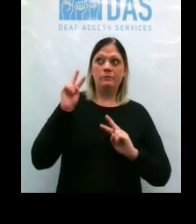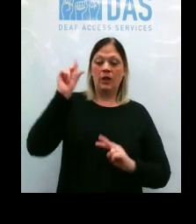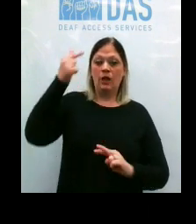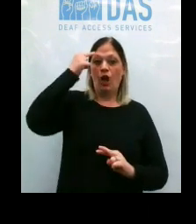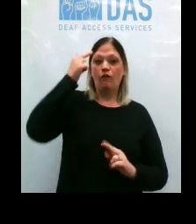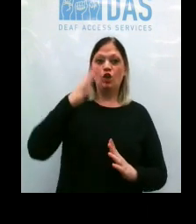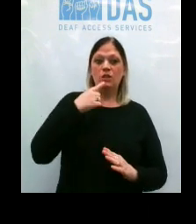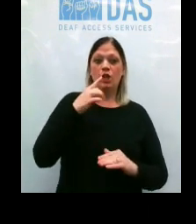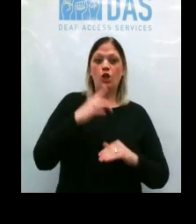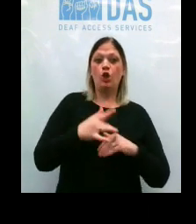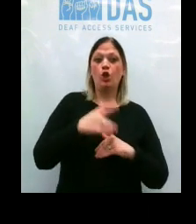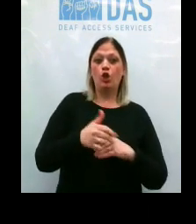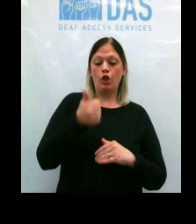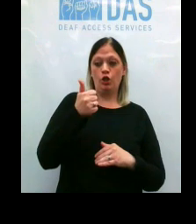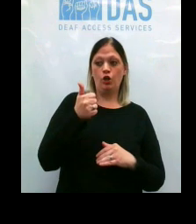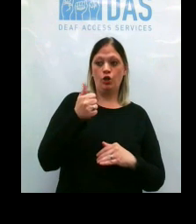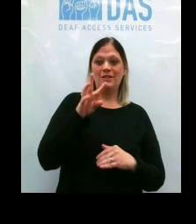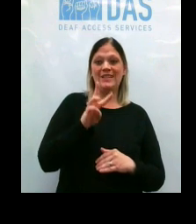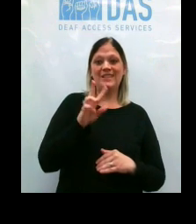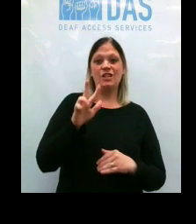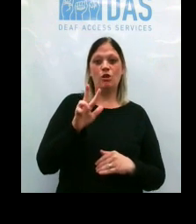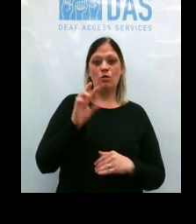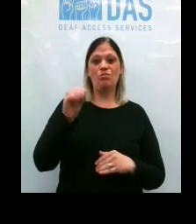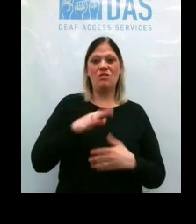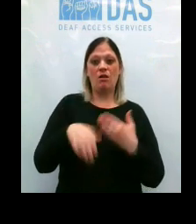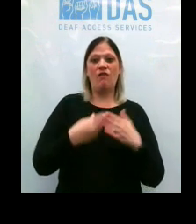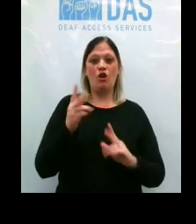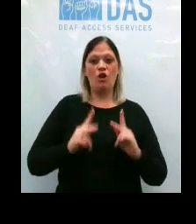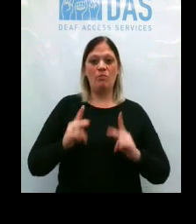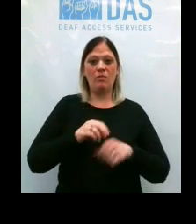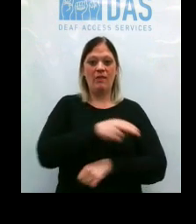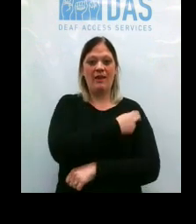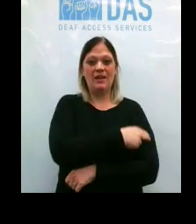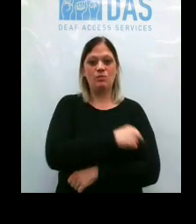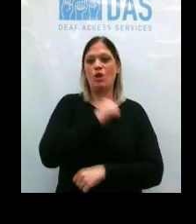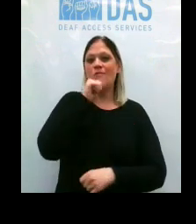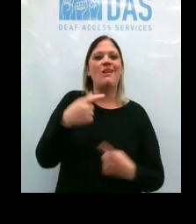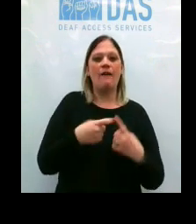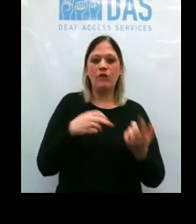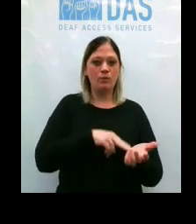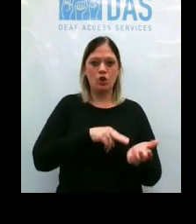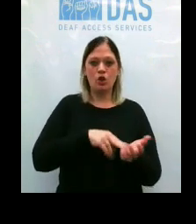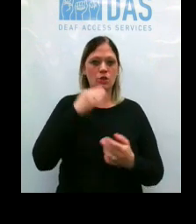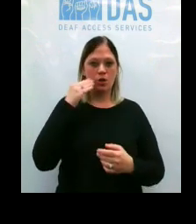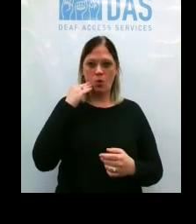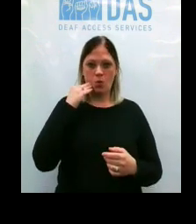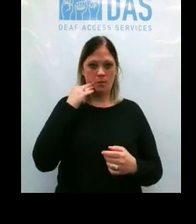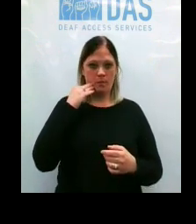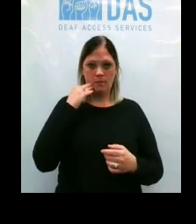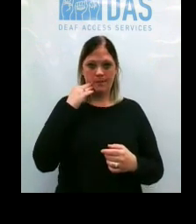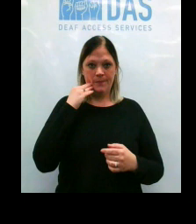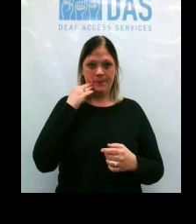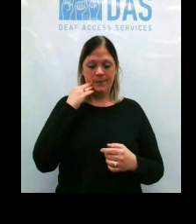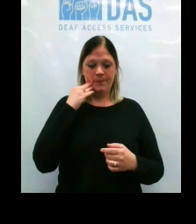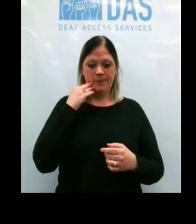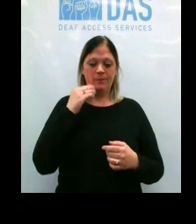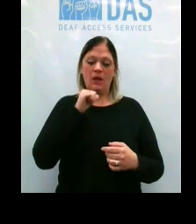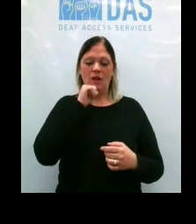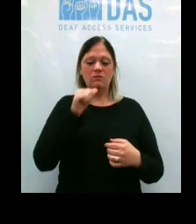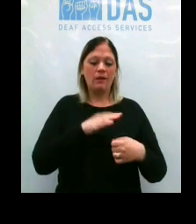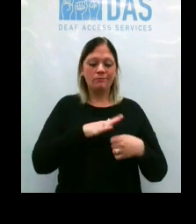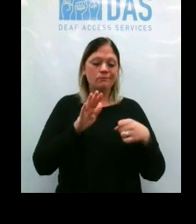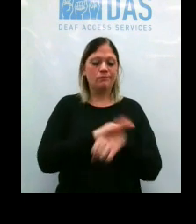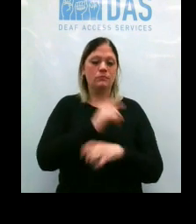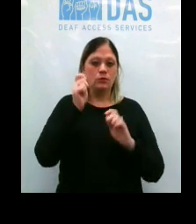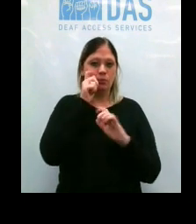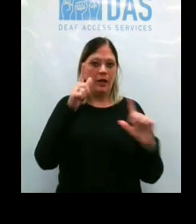believe 63% of all people that are hospitalized did not come from a nursing home setting. That does not totally surprise me when you look at